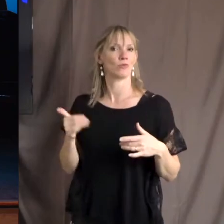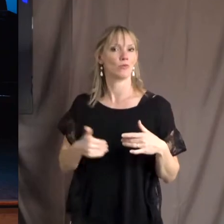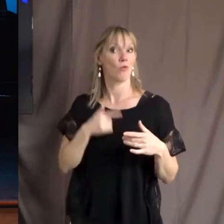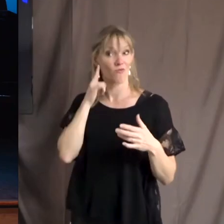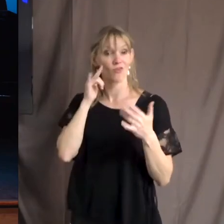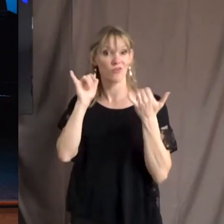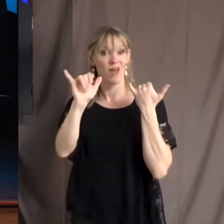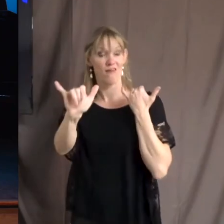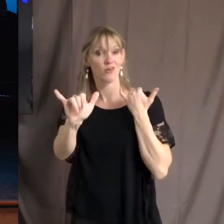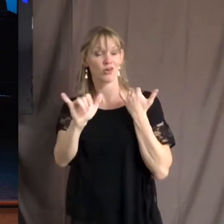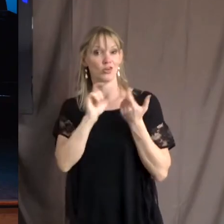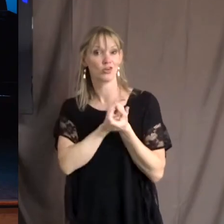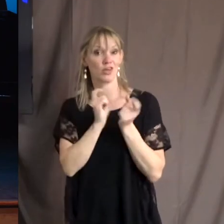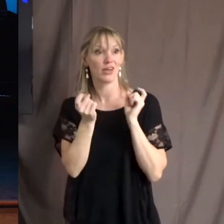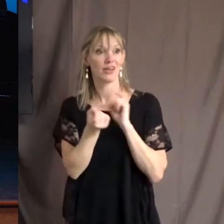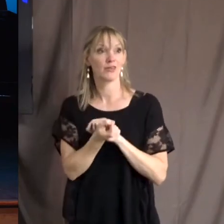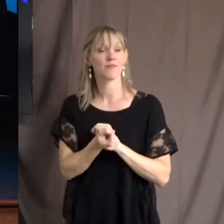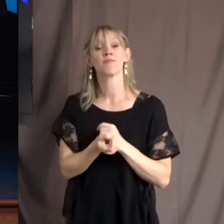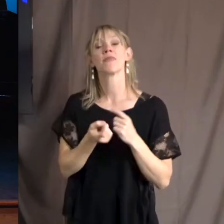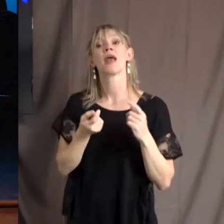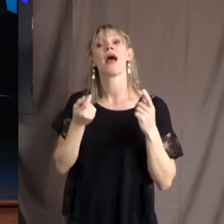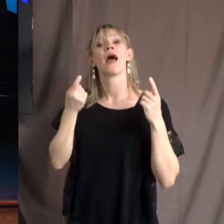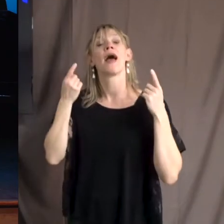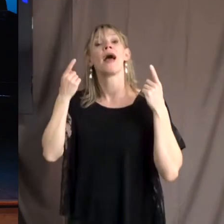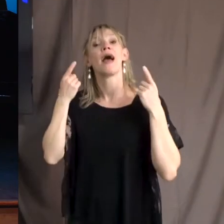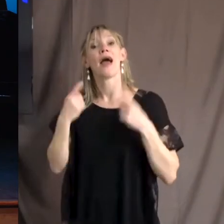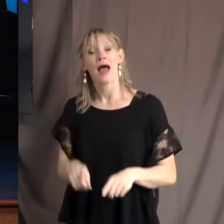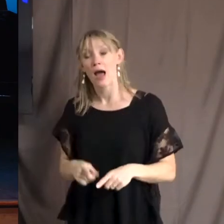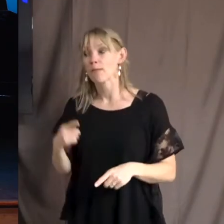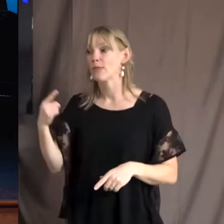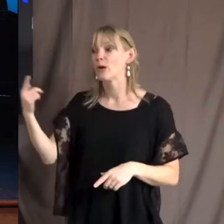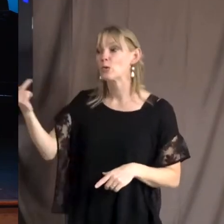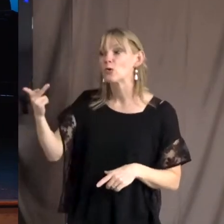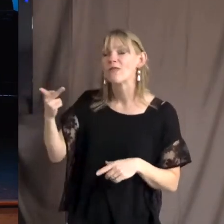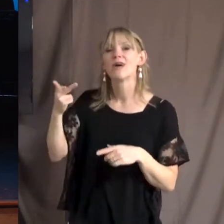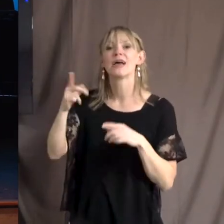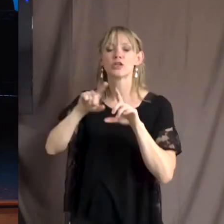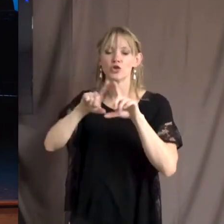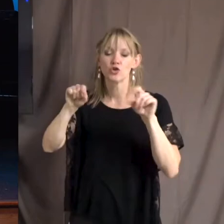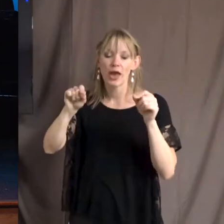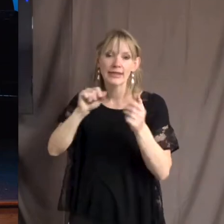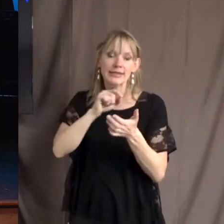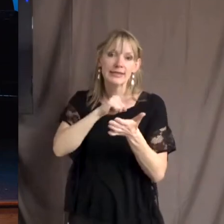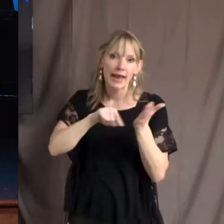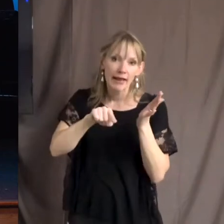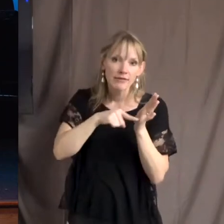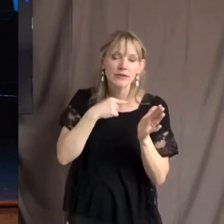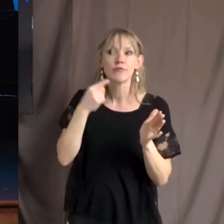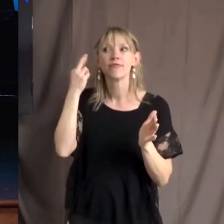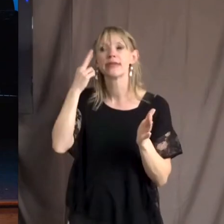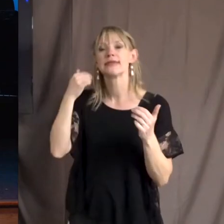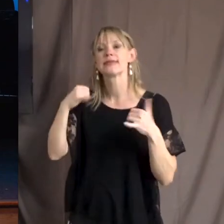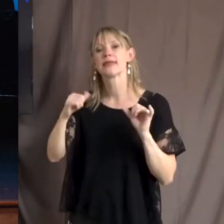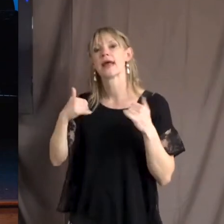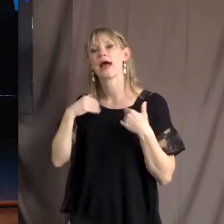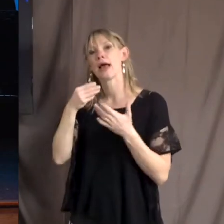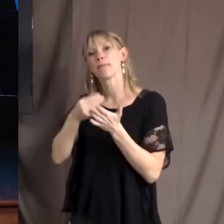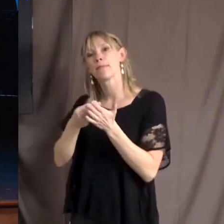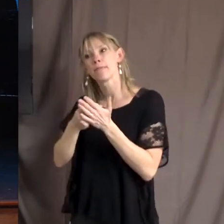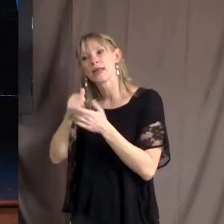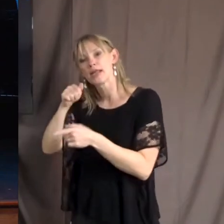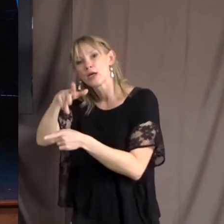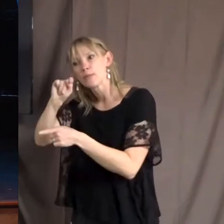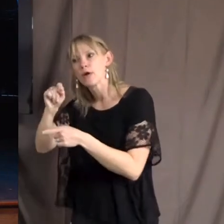as it turns out, we were able to cancel the traveler's checks, and we realized that we still had money back at the apartment, and we